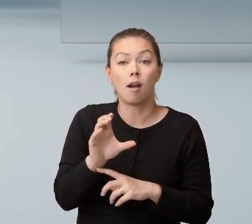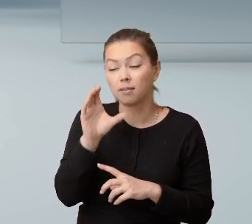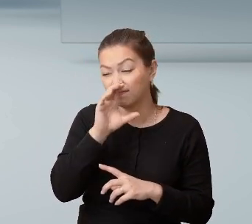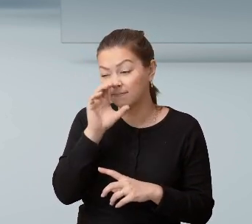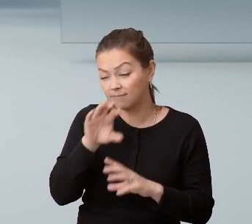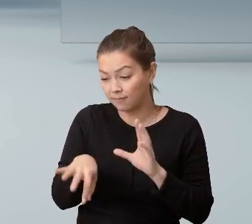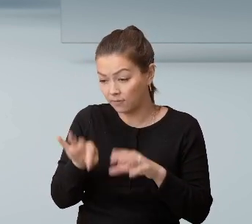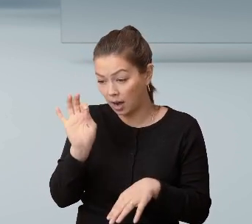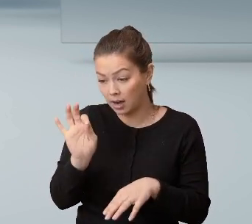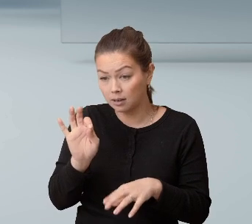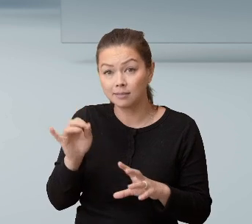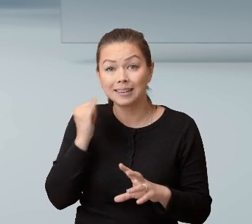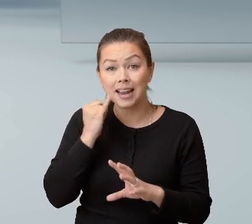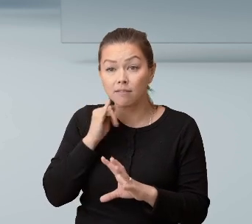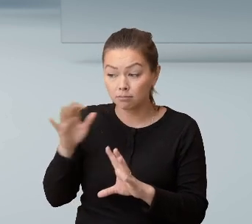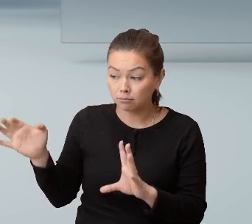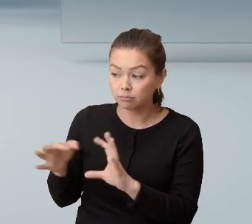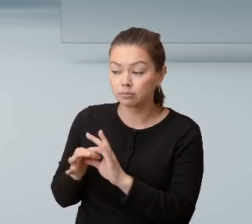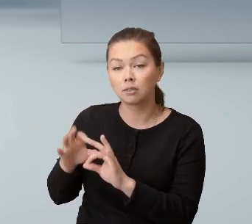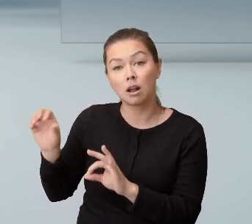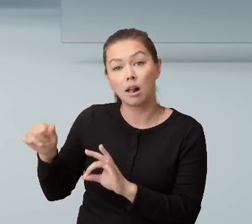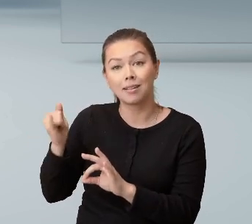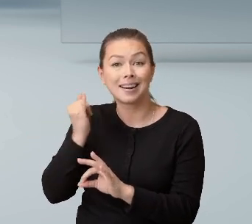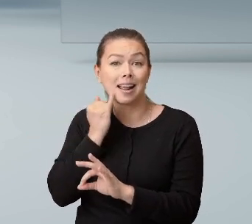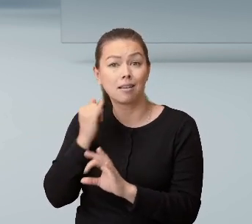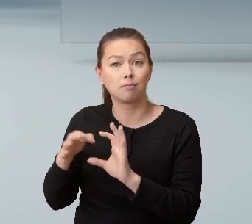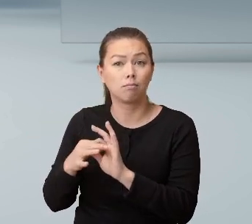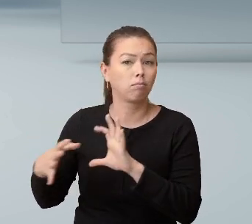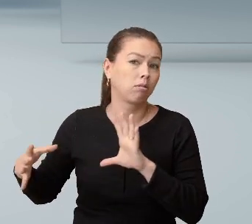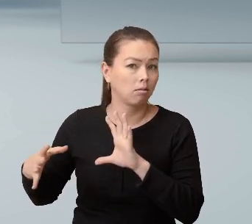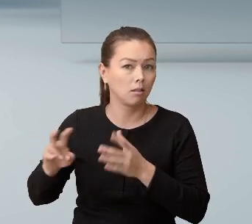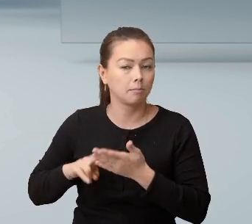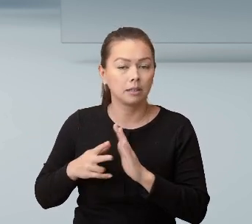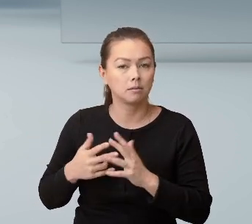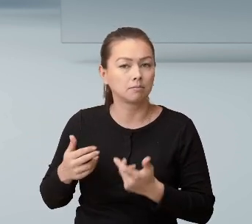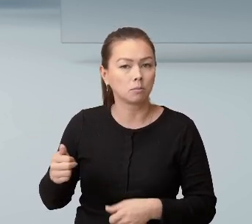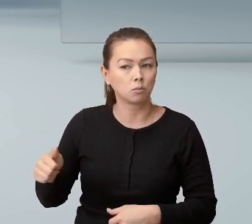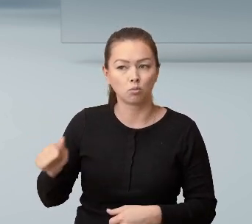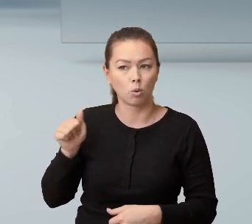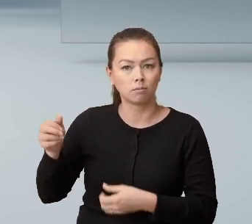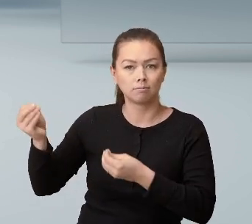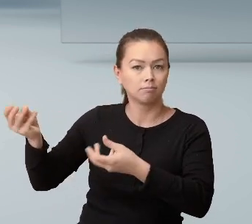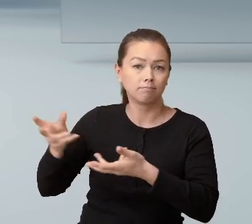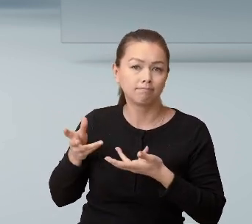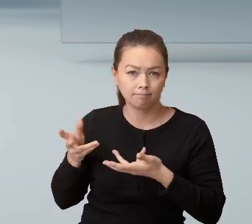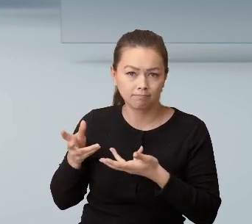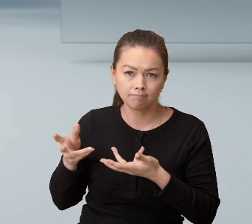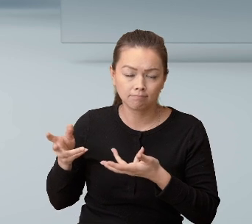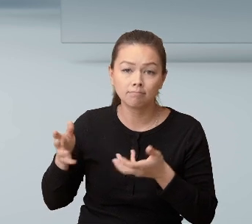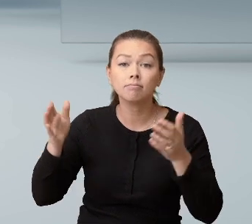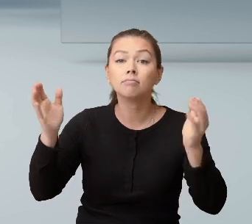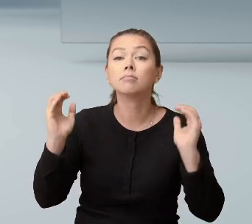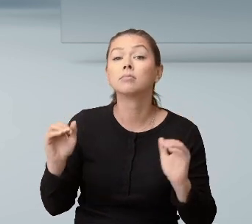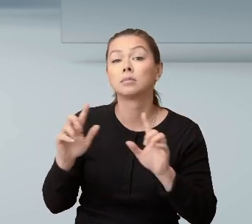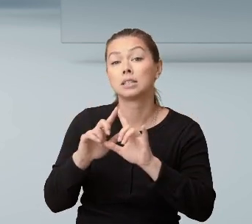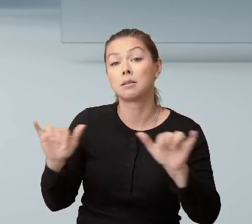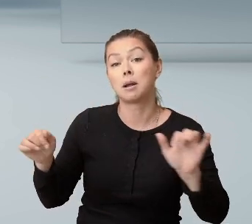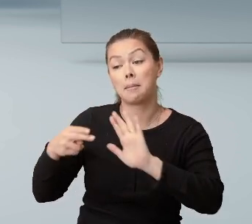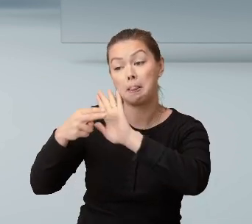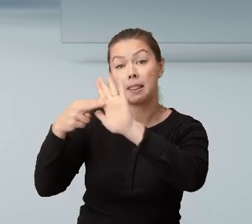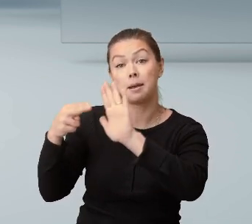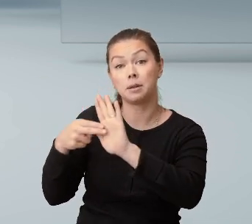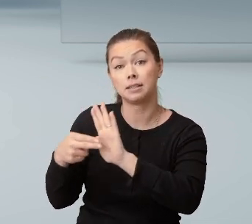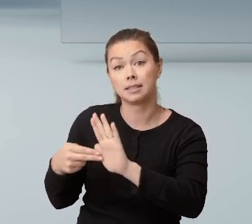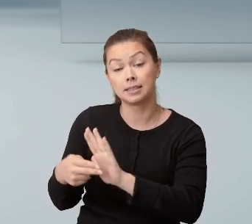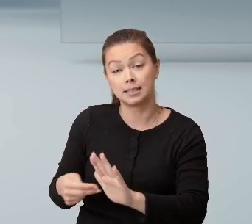other documents, if you don't have access to those, you just won't get those results. But it will also respect labels that have been applied to